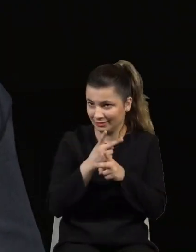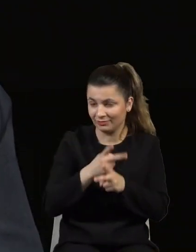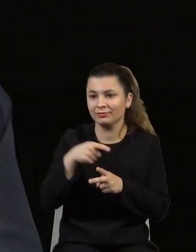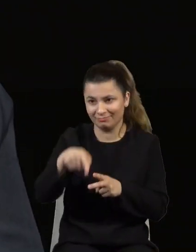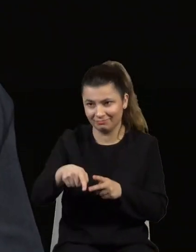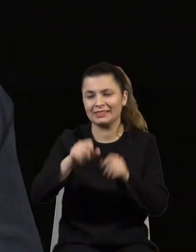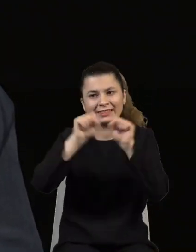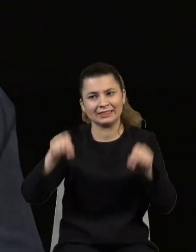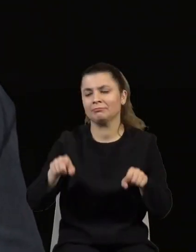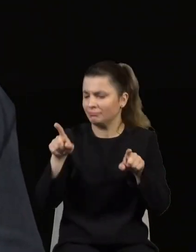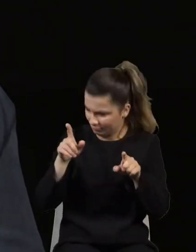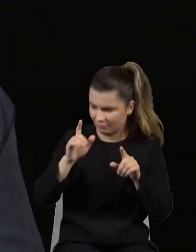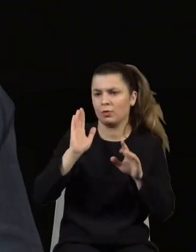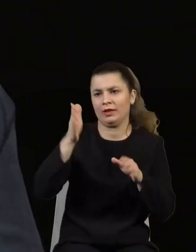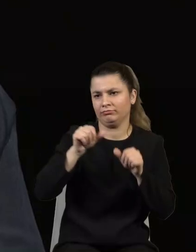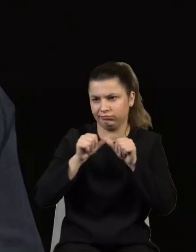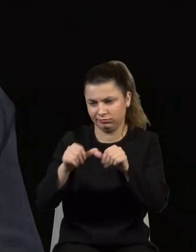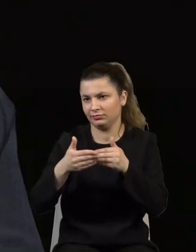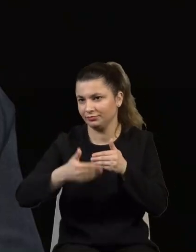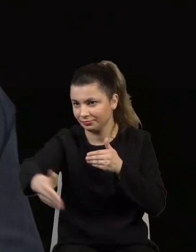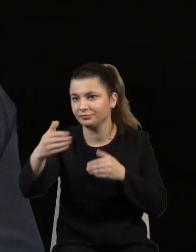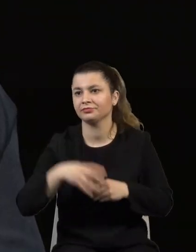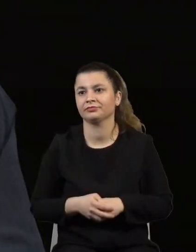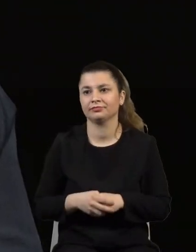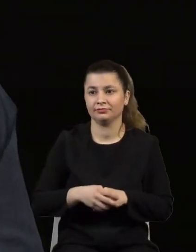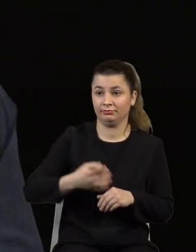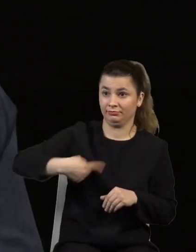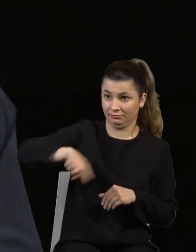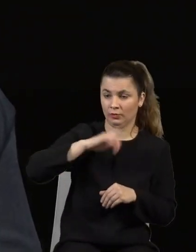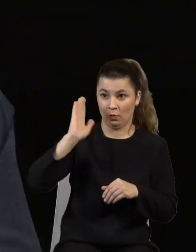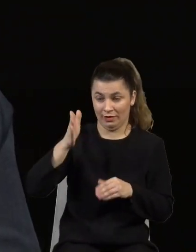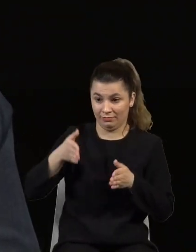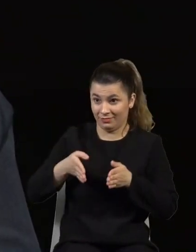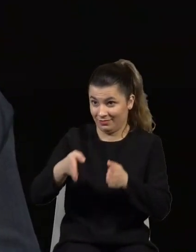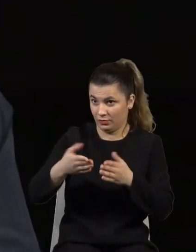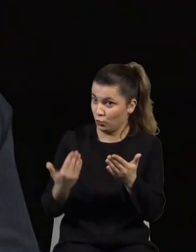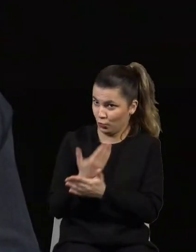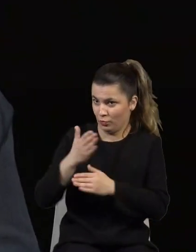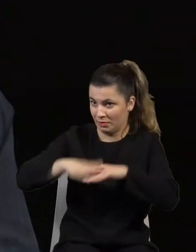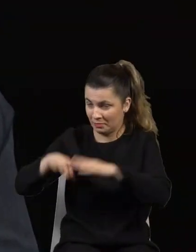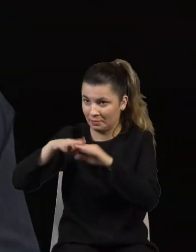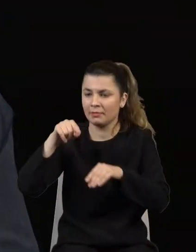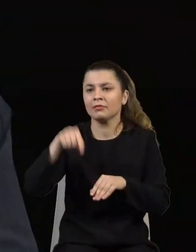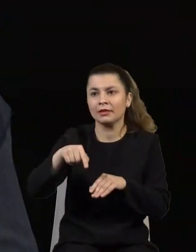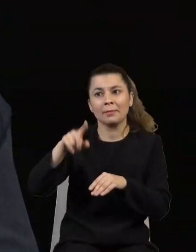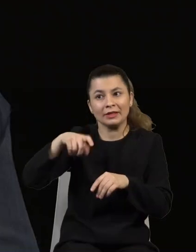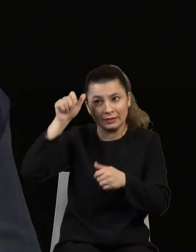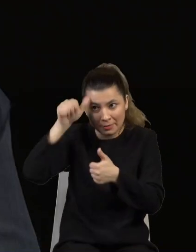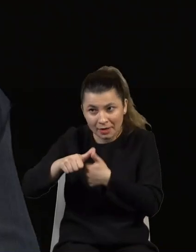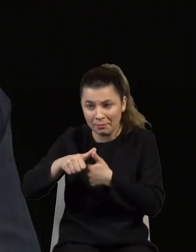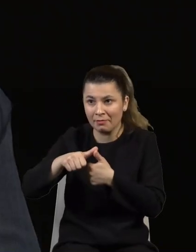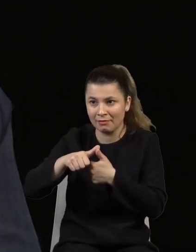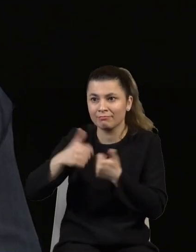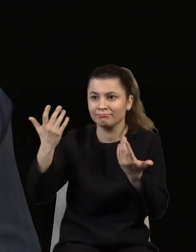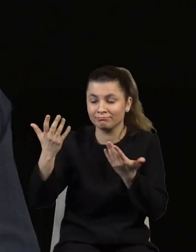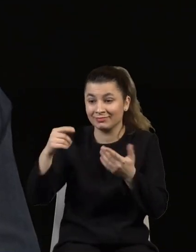not destroy the Natura 2000 areas, we should not destroy national parks